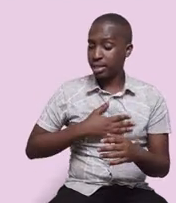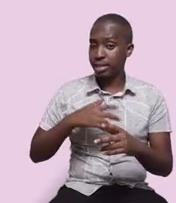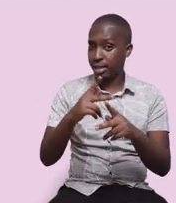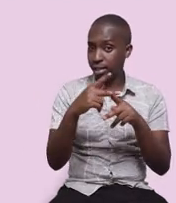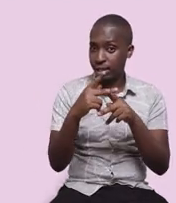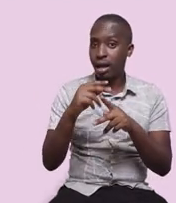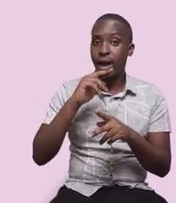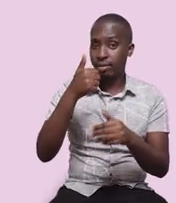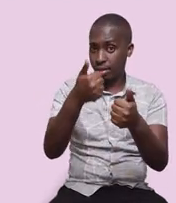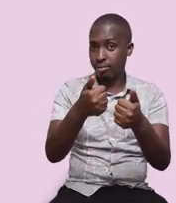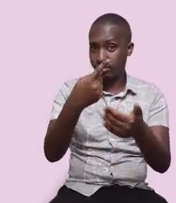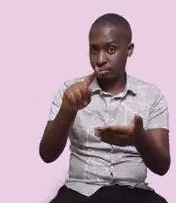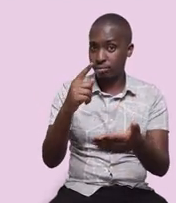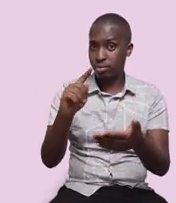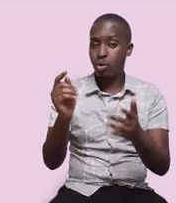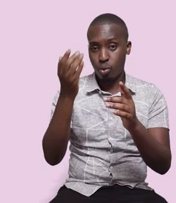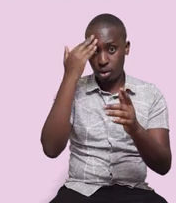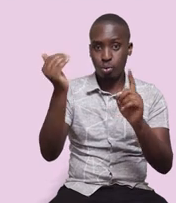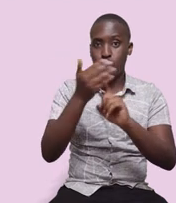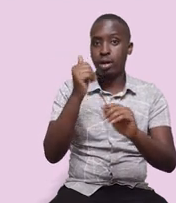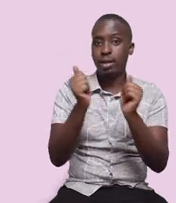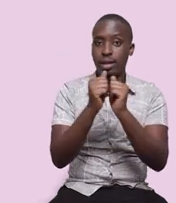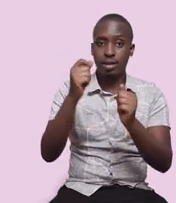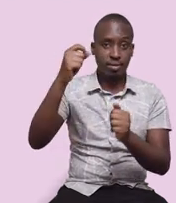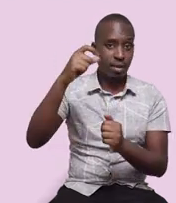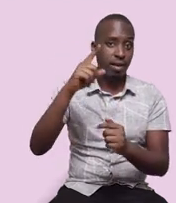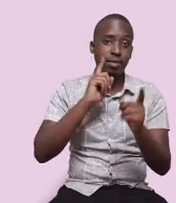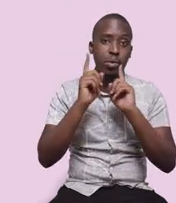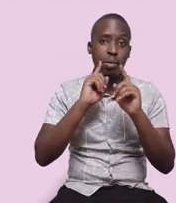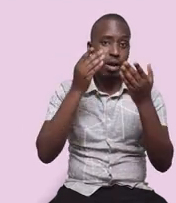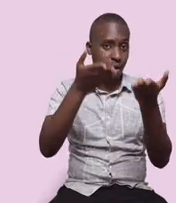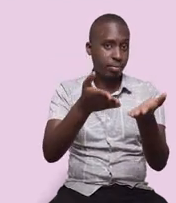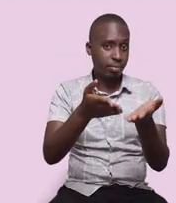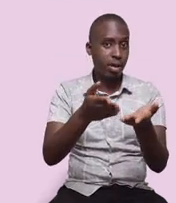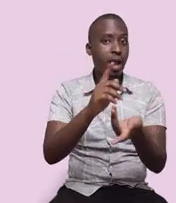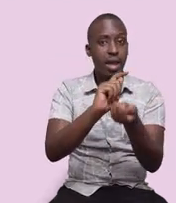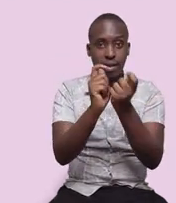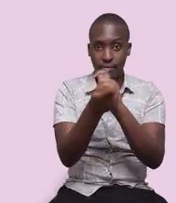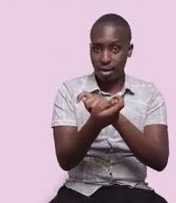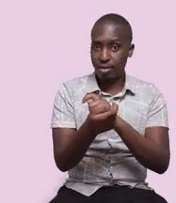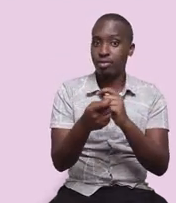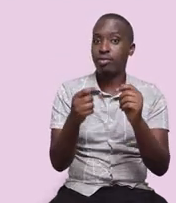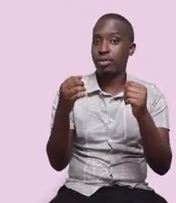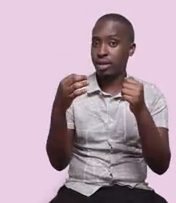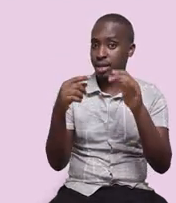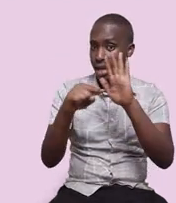correctly to get all our 10 stars colored. The inverse of negative 9 is?